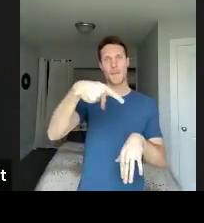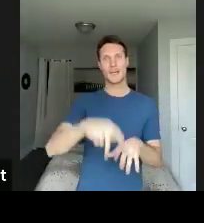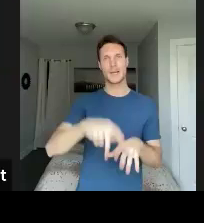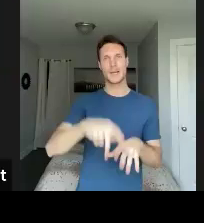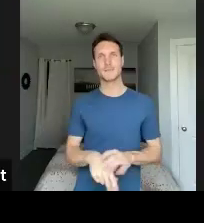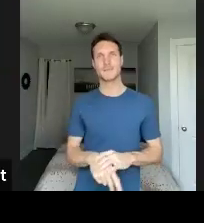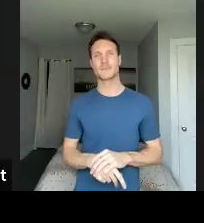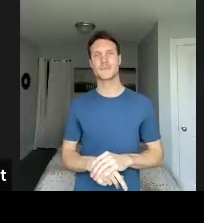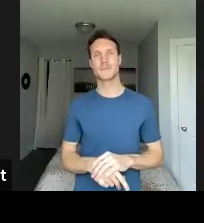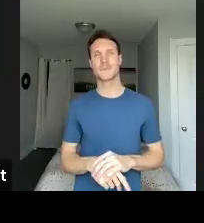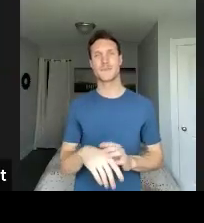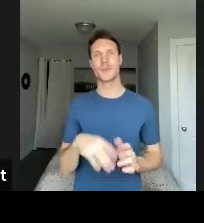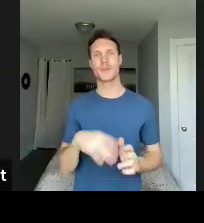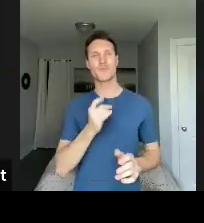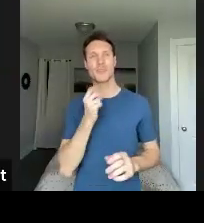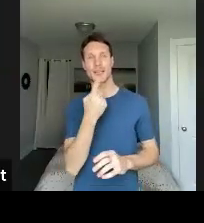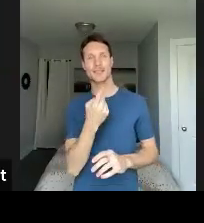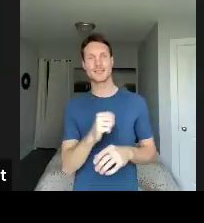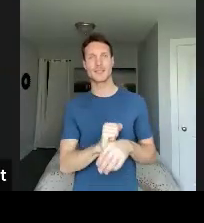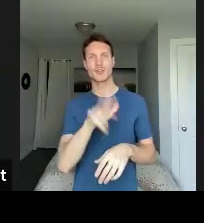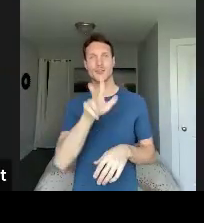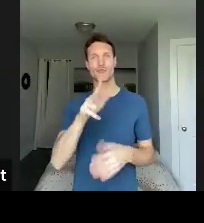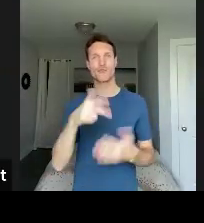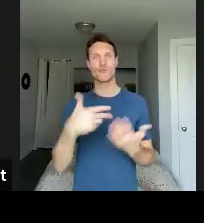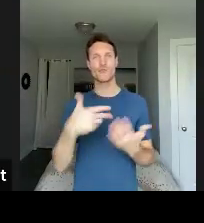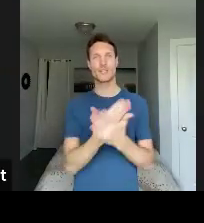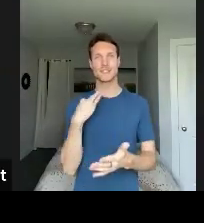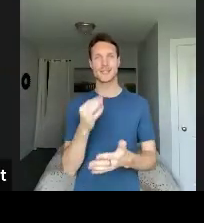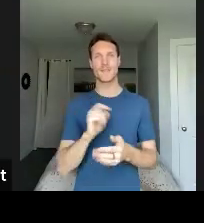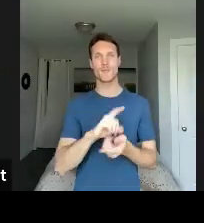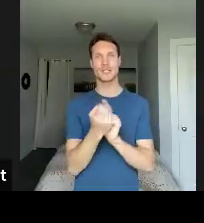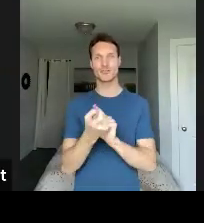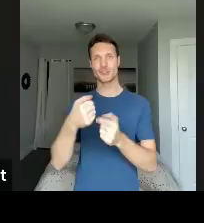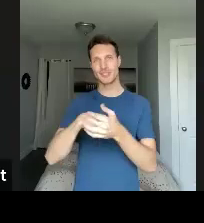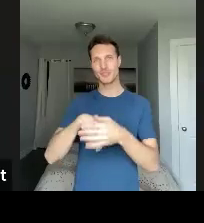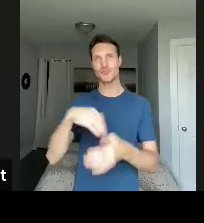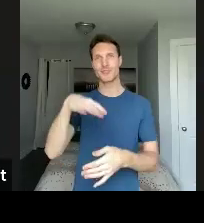there is 3 new staff that will be transitioning into the FMAP roles as the